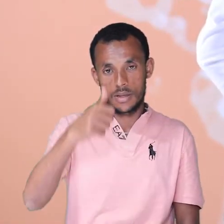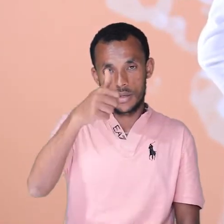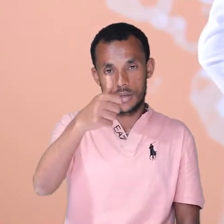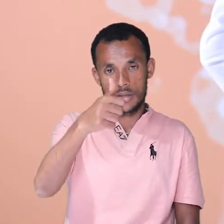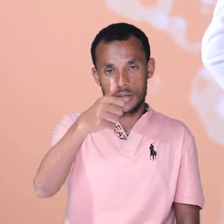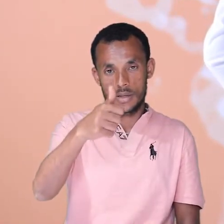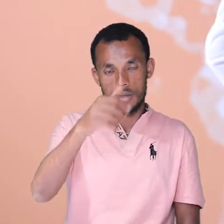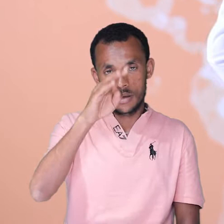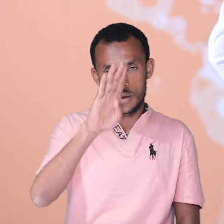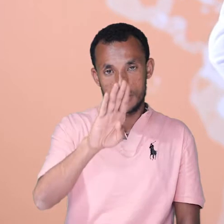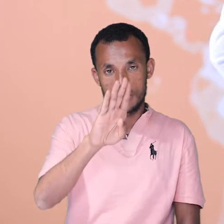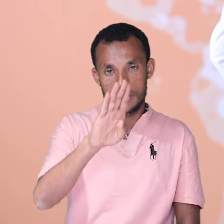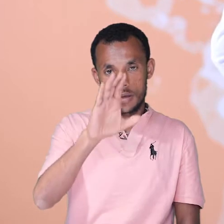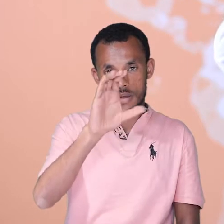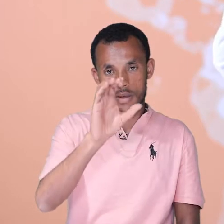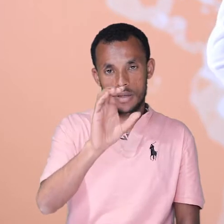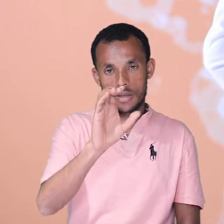ABC